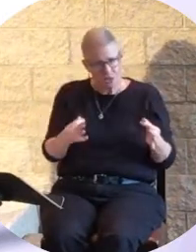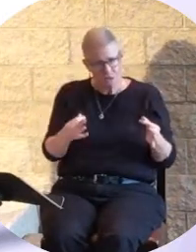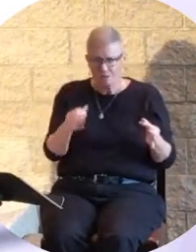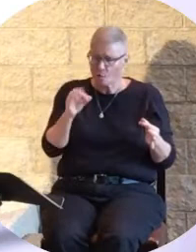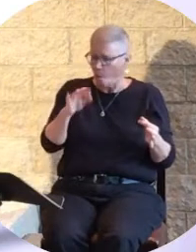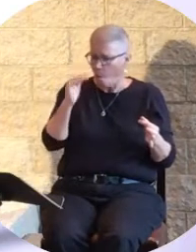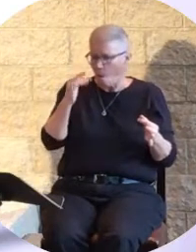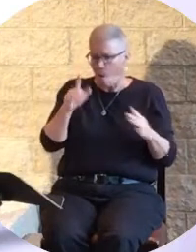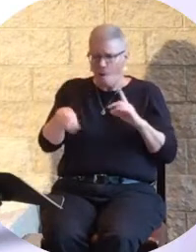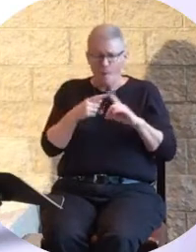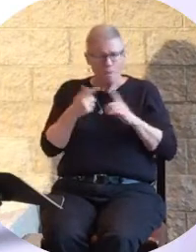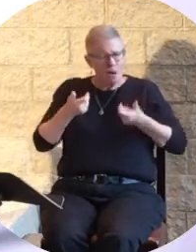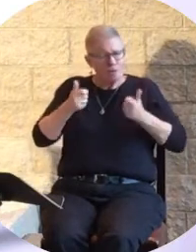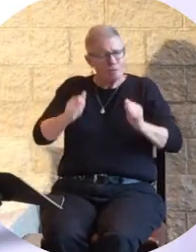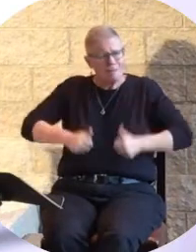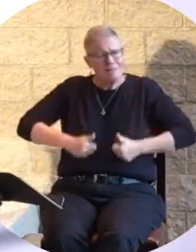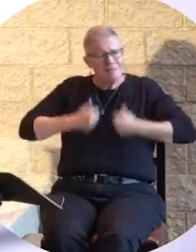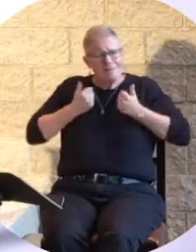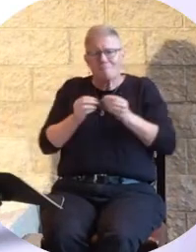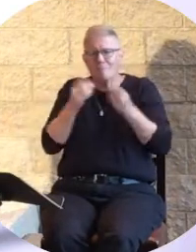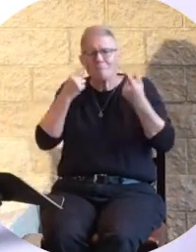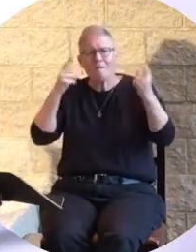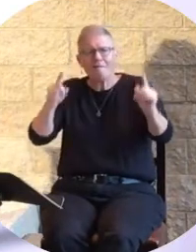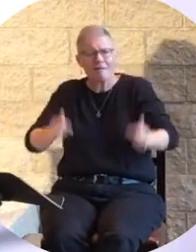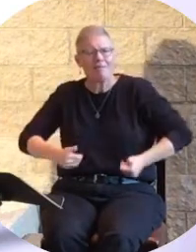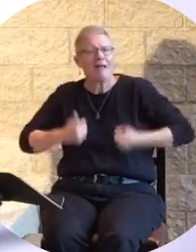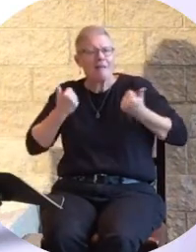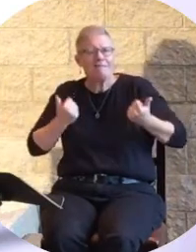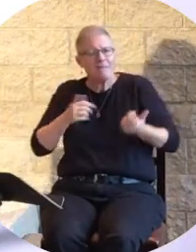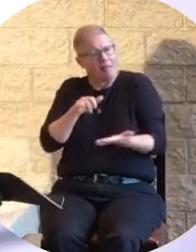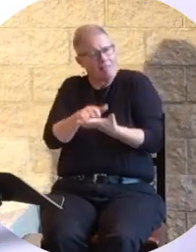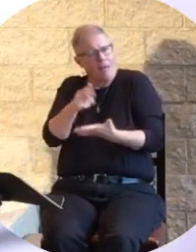more prosperous life. And that's what I want for you.